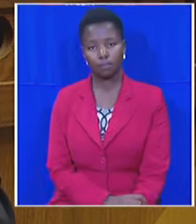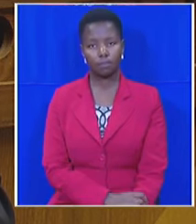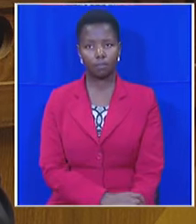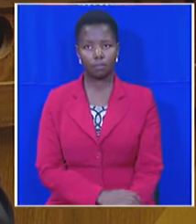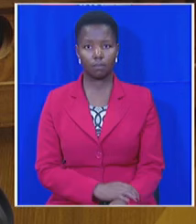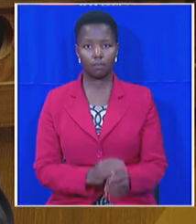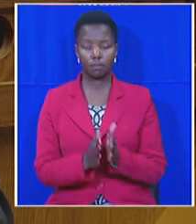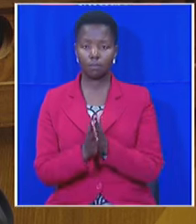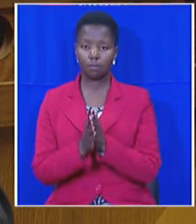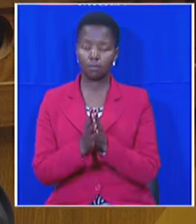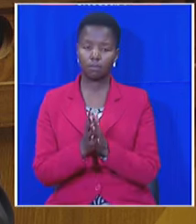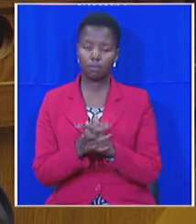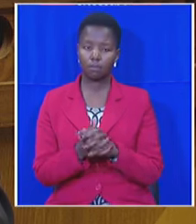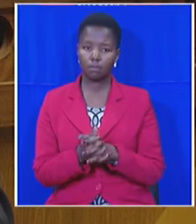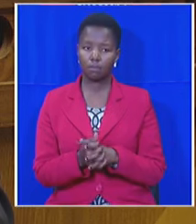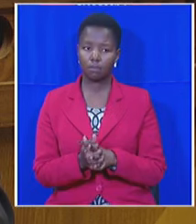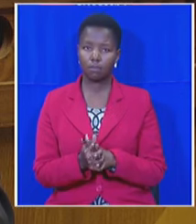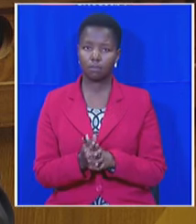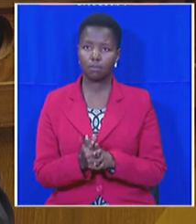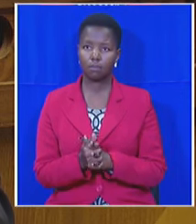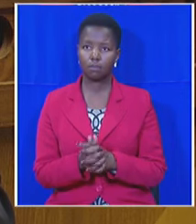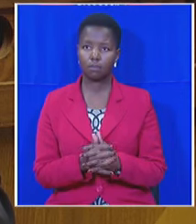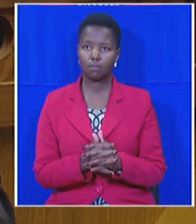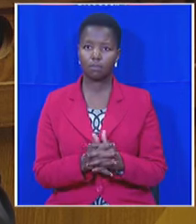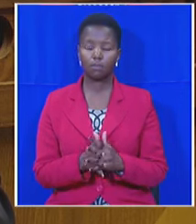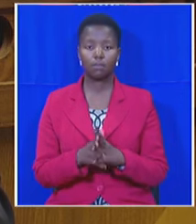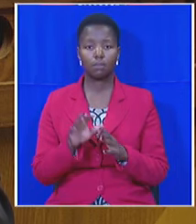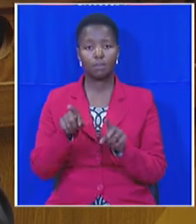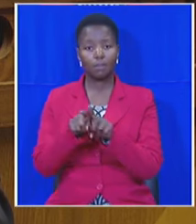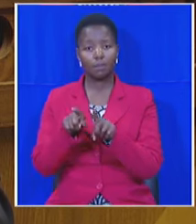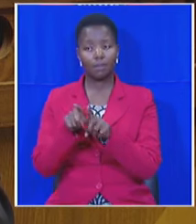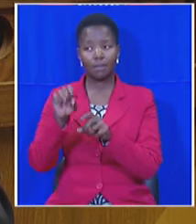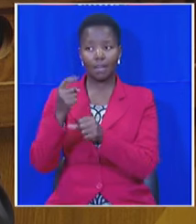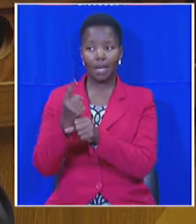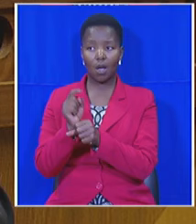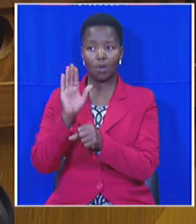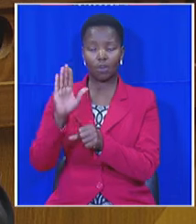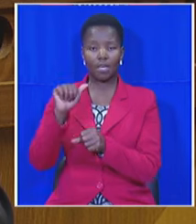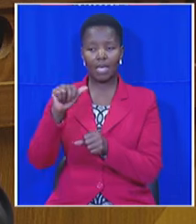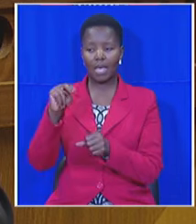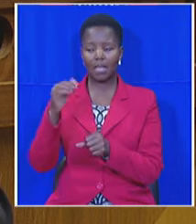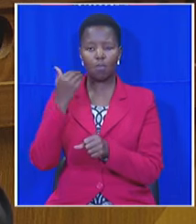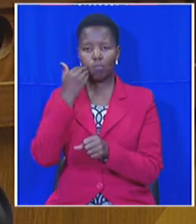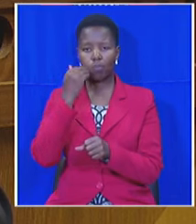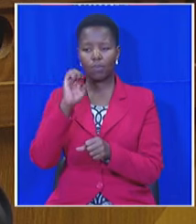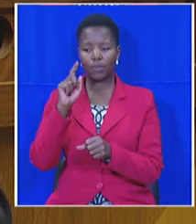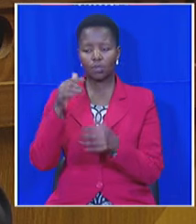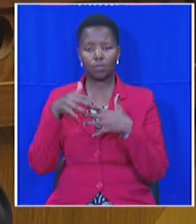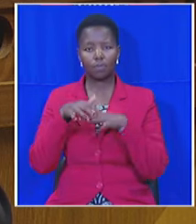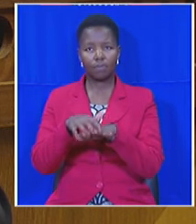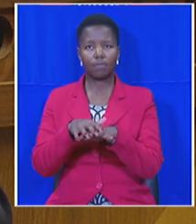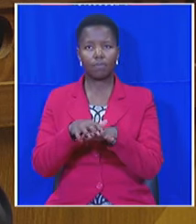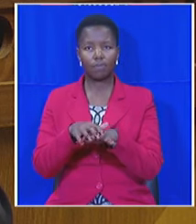opposition to e-tolling. Even the ANC in Gauteng does not want e-tolling, yet we have e-tolling. Our roads